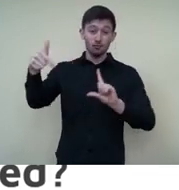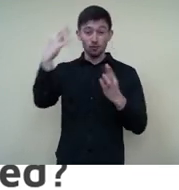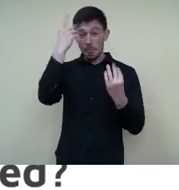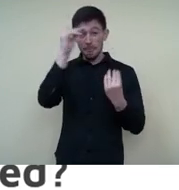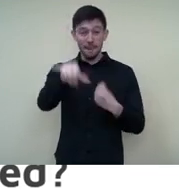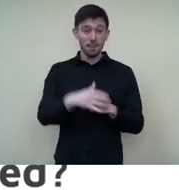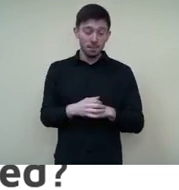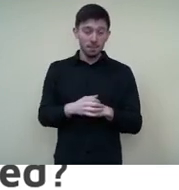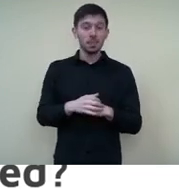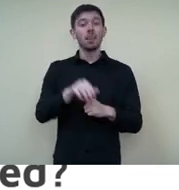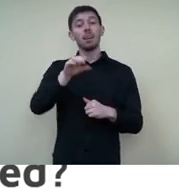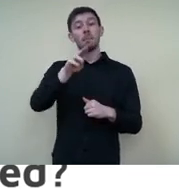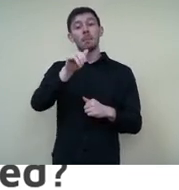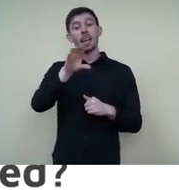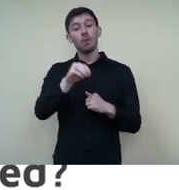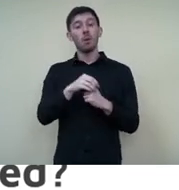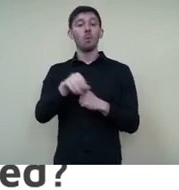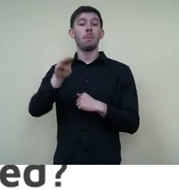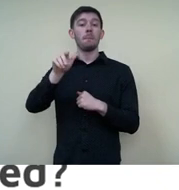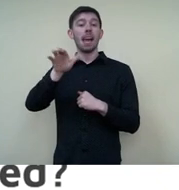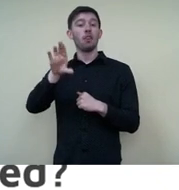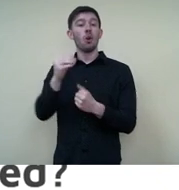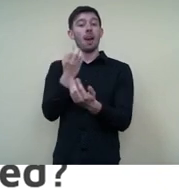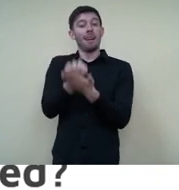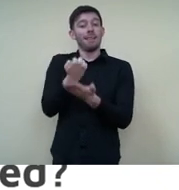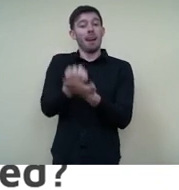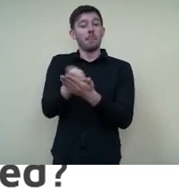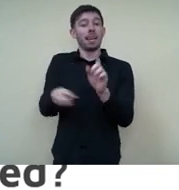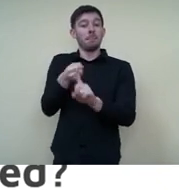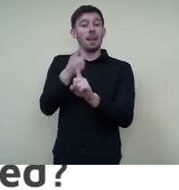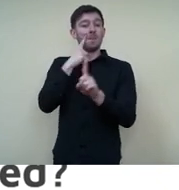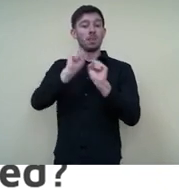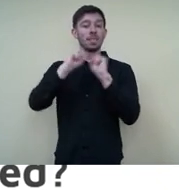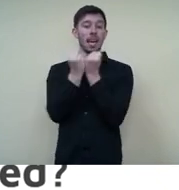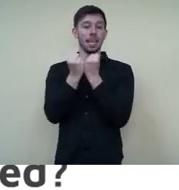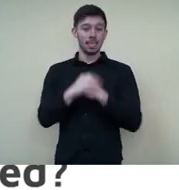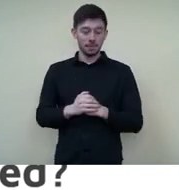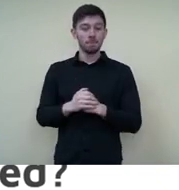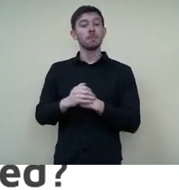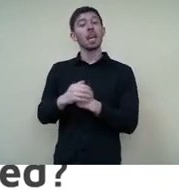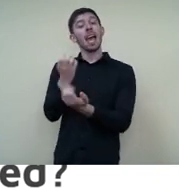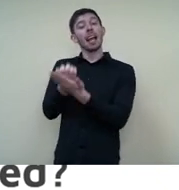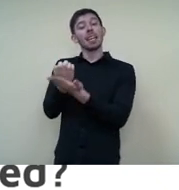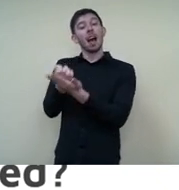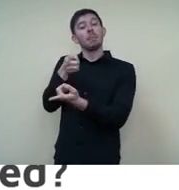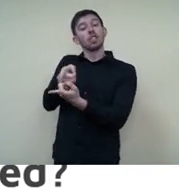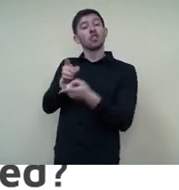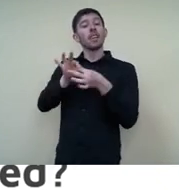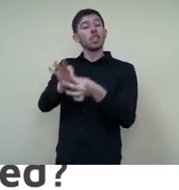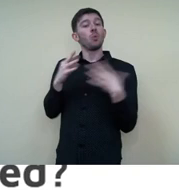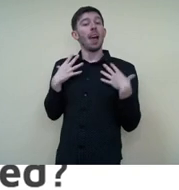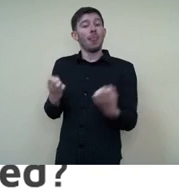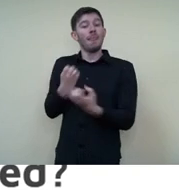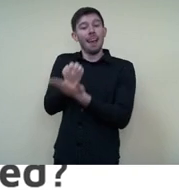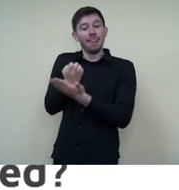lastly, the micro and macroeconomic cost to society. So there's an entire branch of economics regarding this, health economics, this is